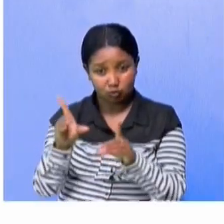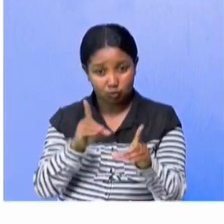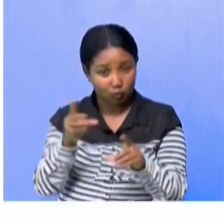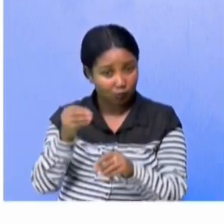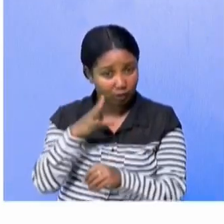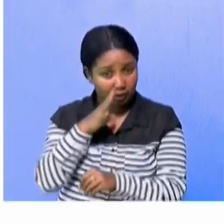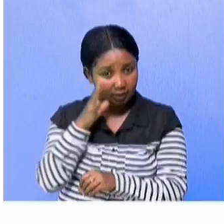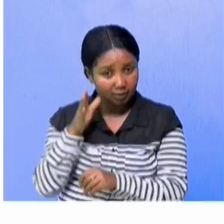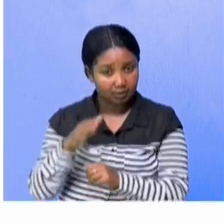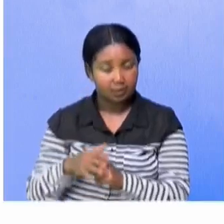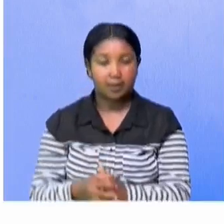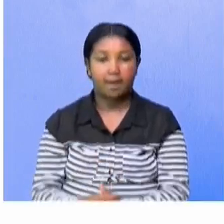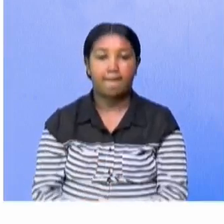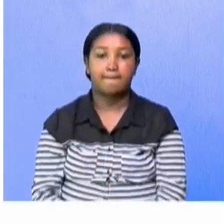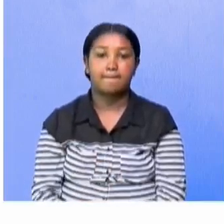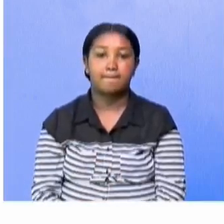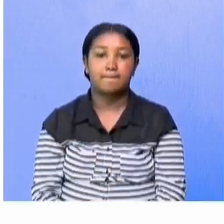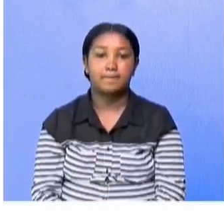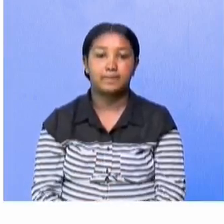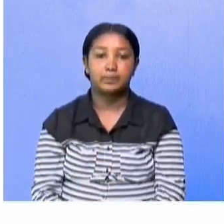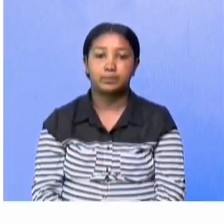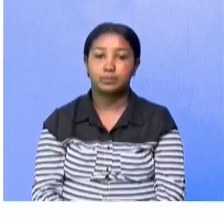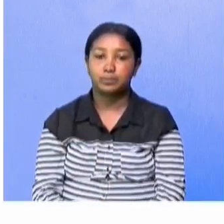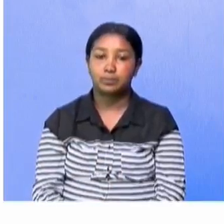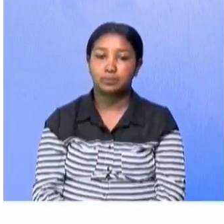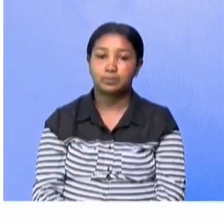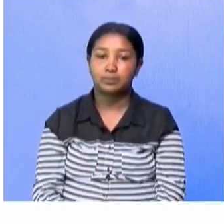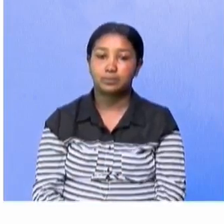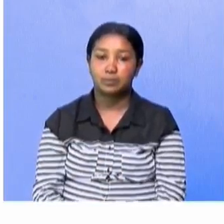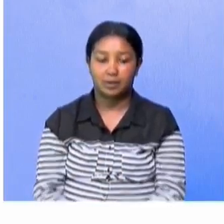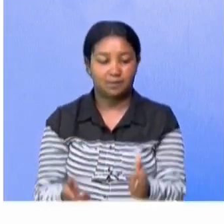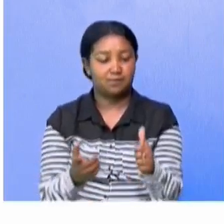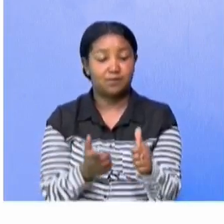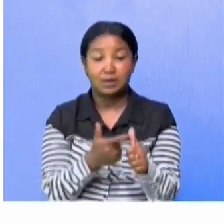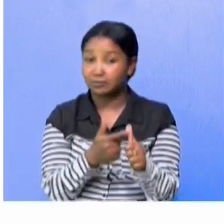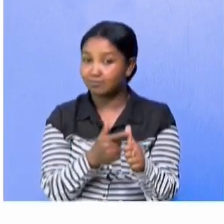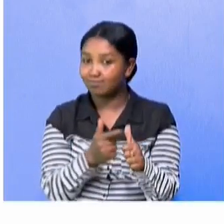one. These are very important words.